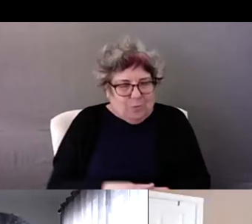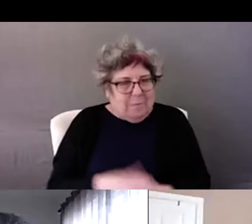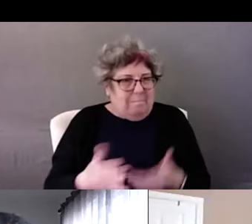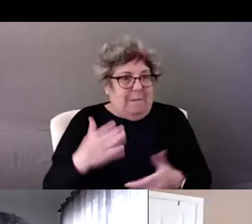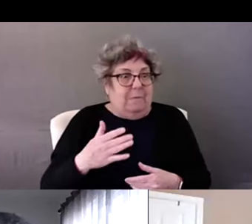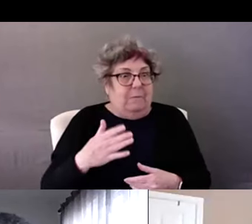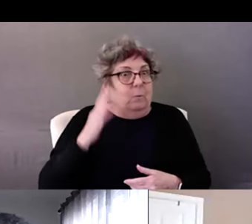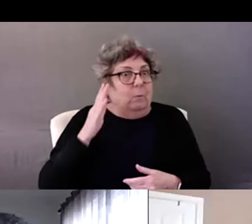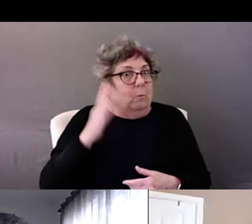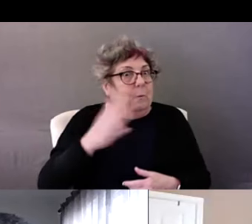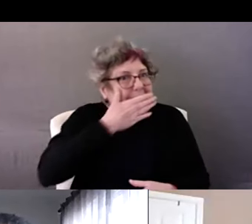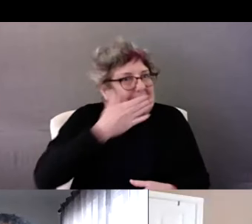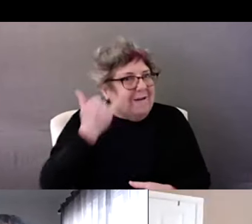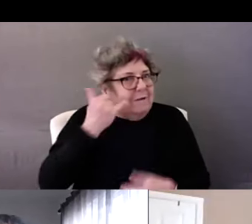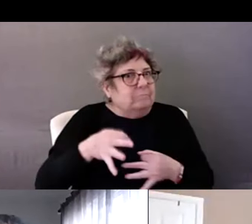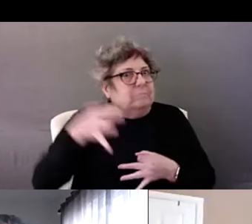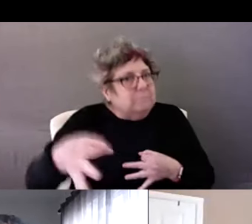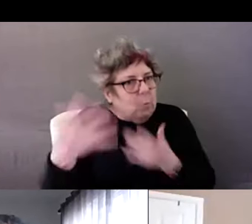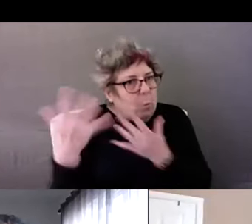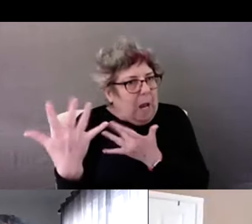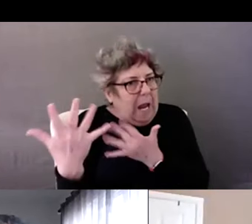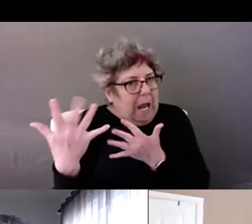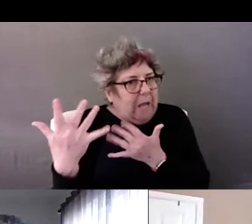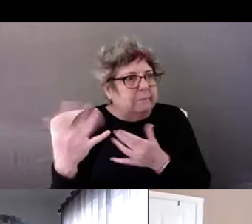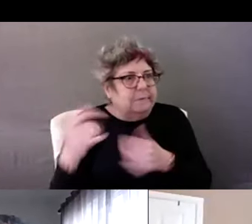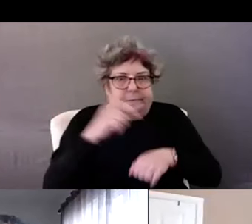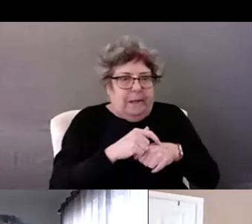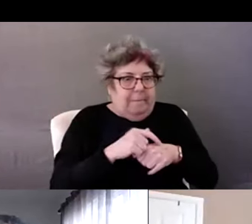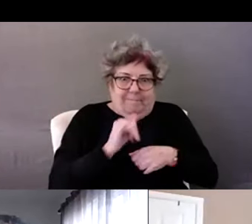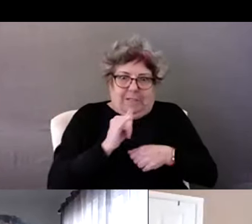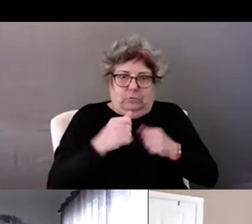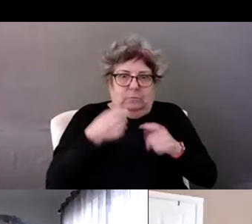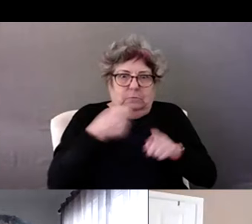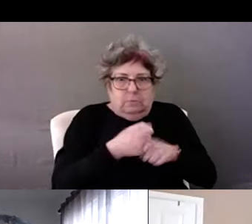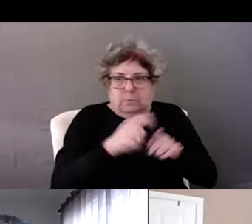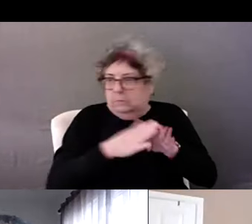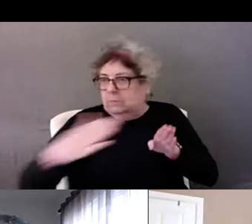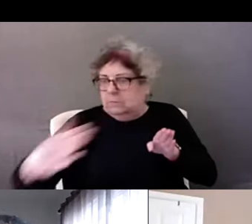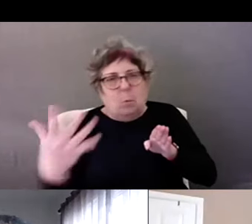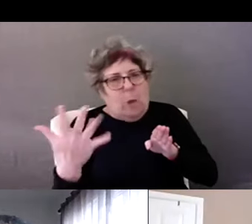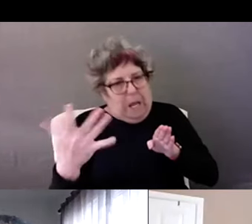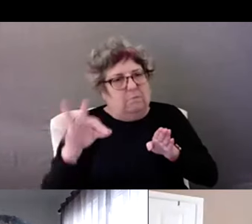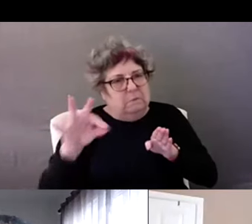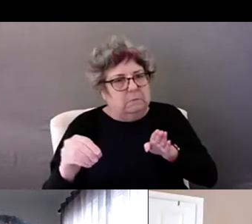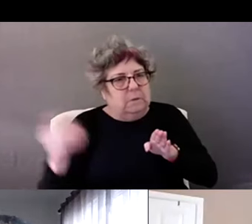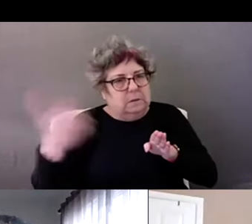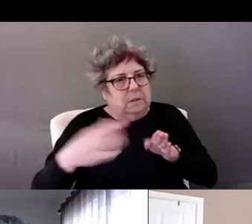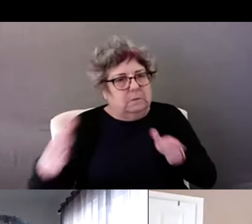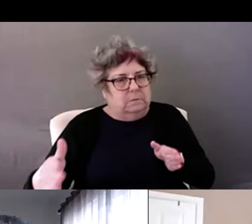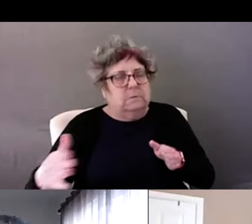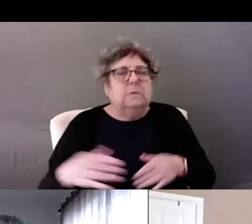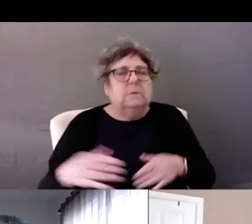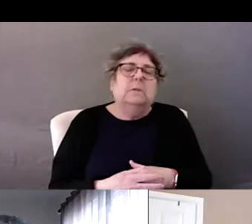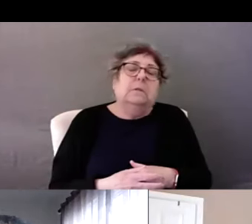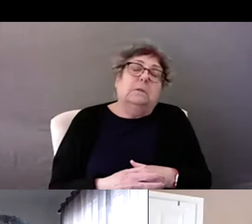greater if there's some period between the infection. So there is it's unclear if it's